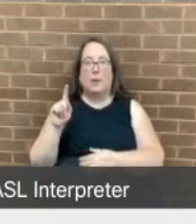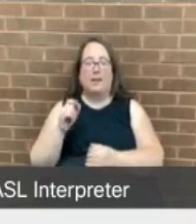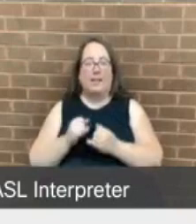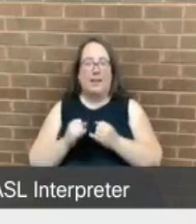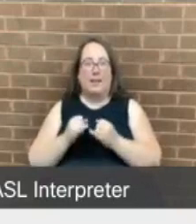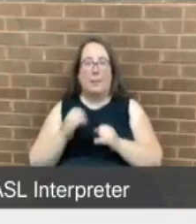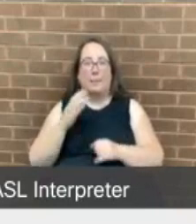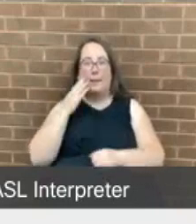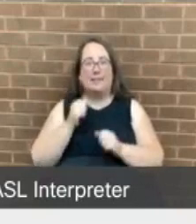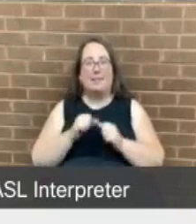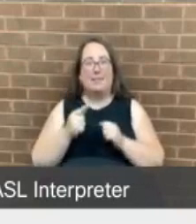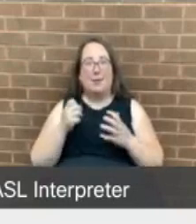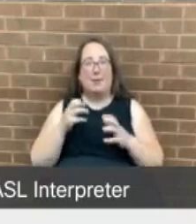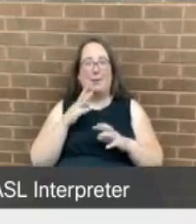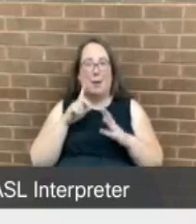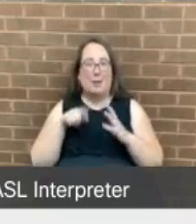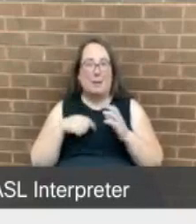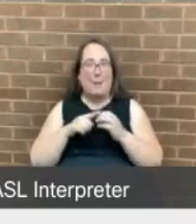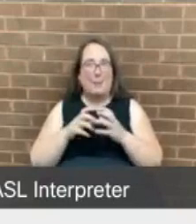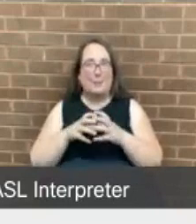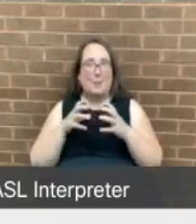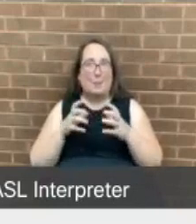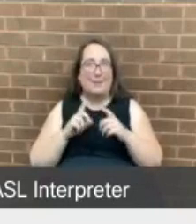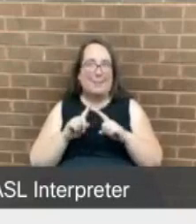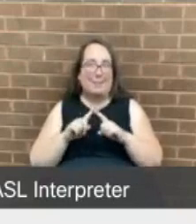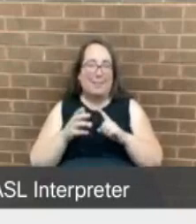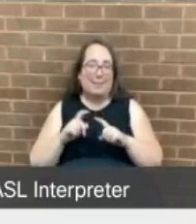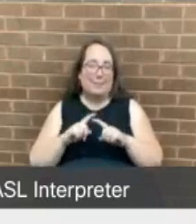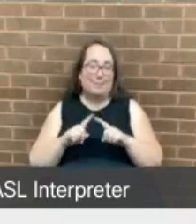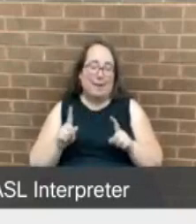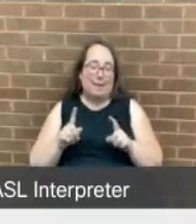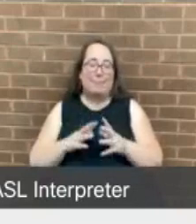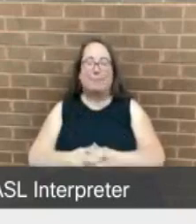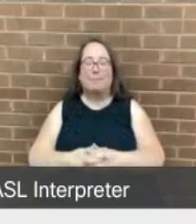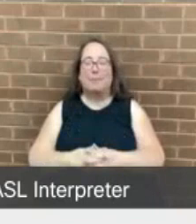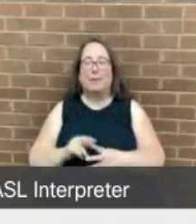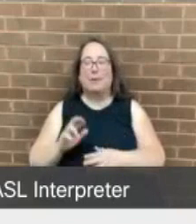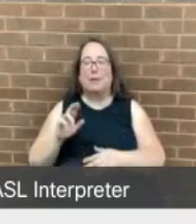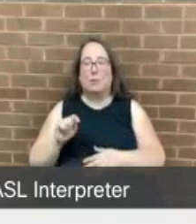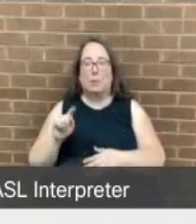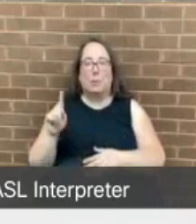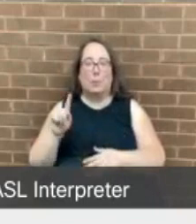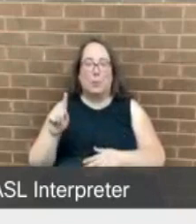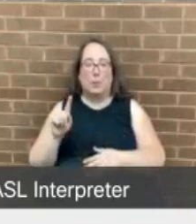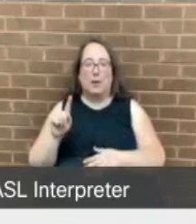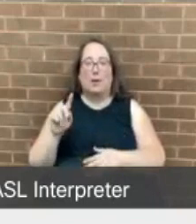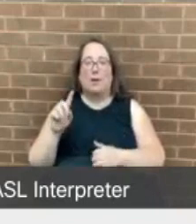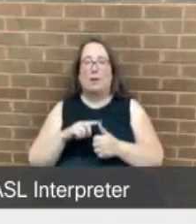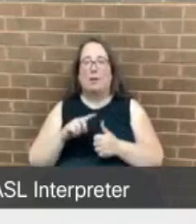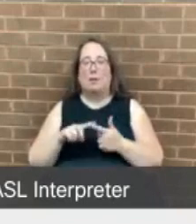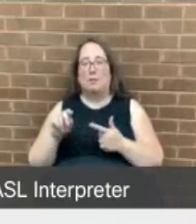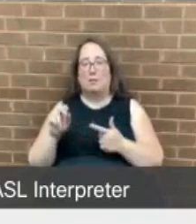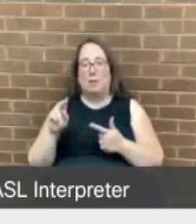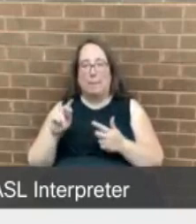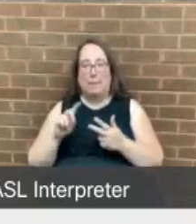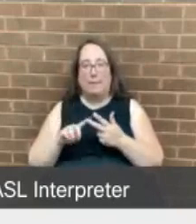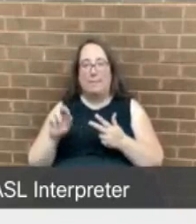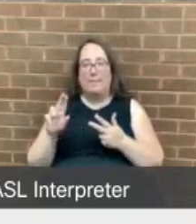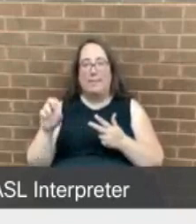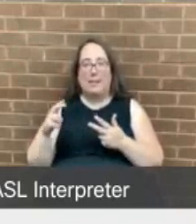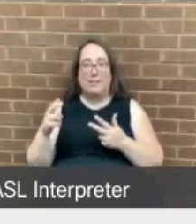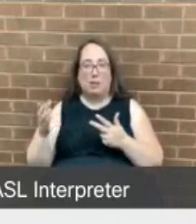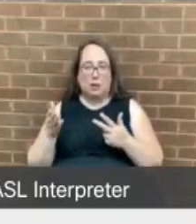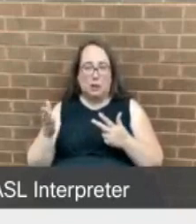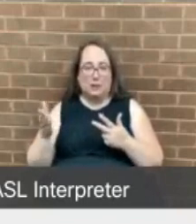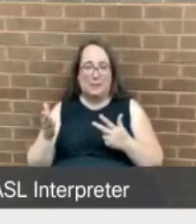everyone's already talked about so many of the things, but Route 1, Dobbin, the flash service,